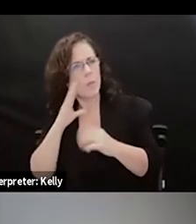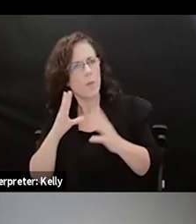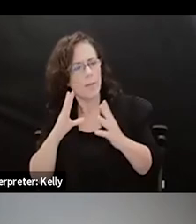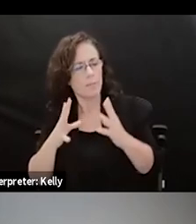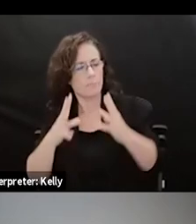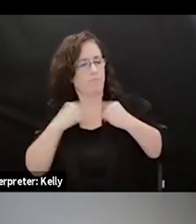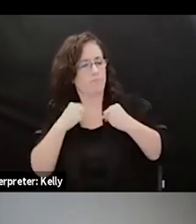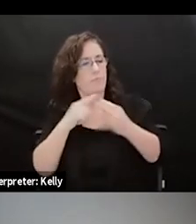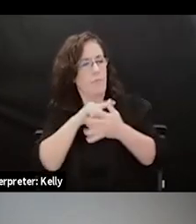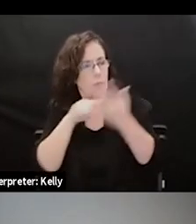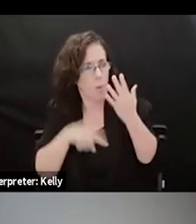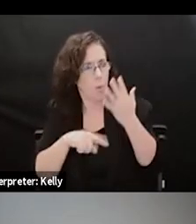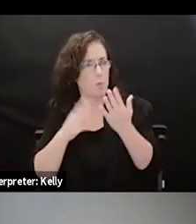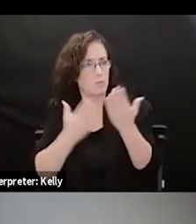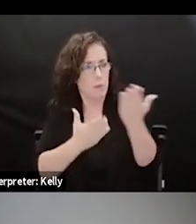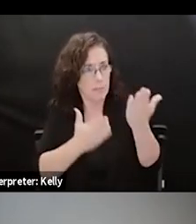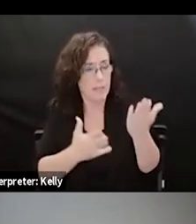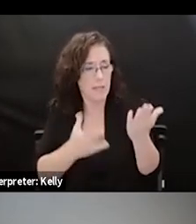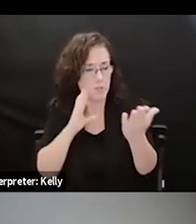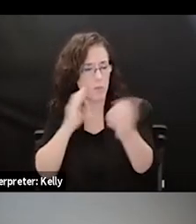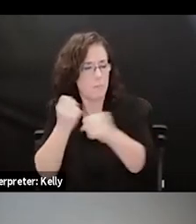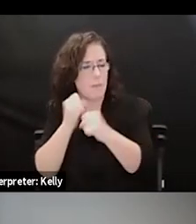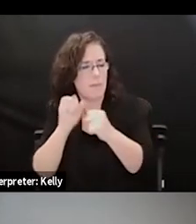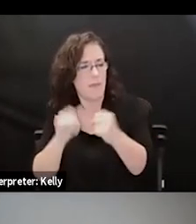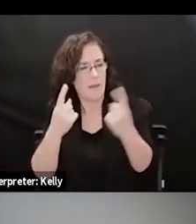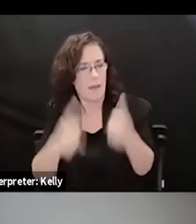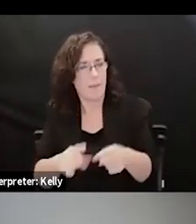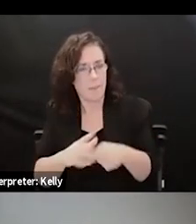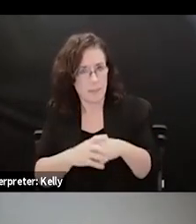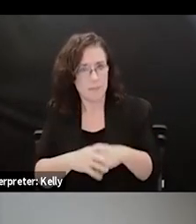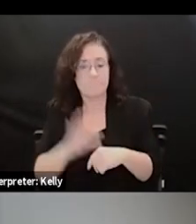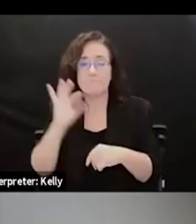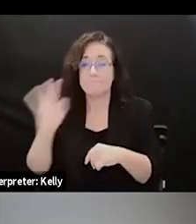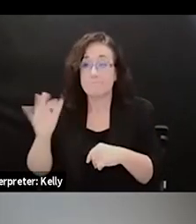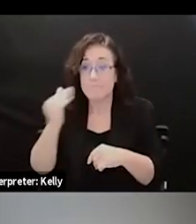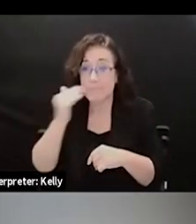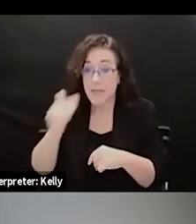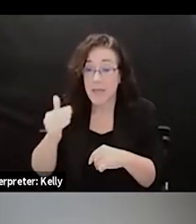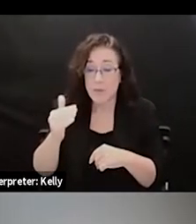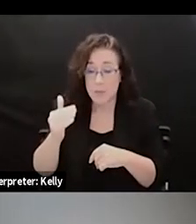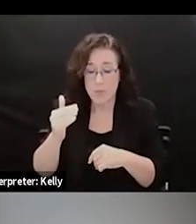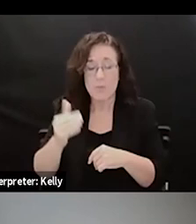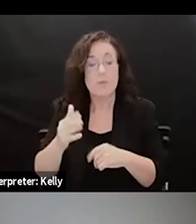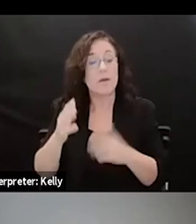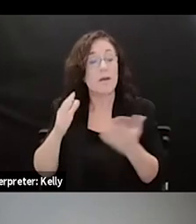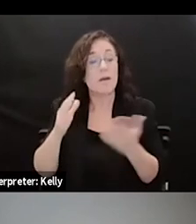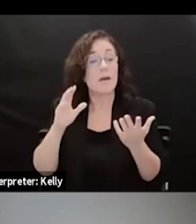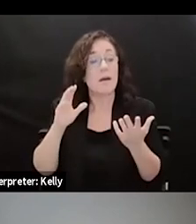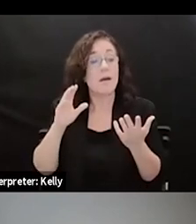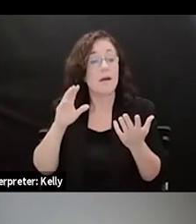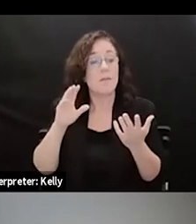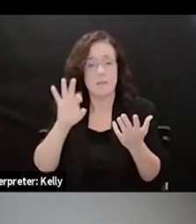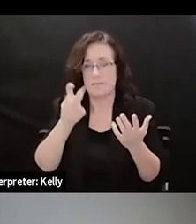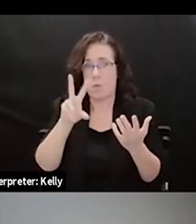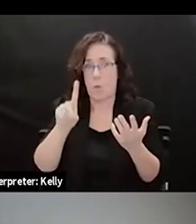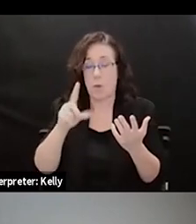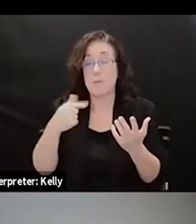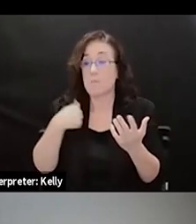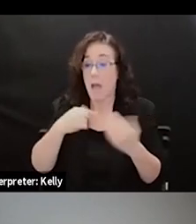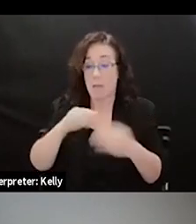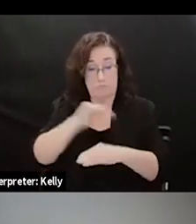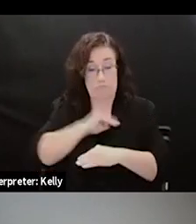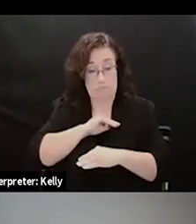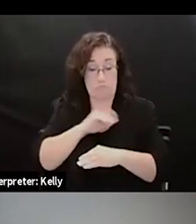thank you thank you thank you so much and my questions were addressed by